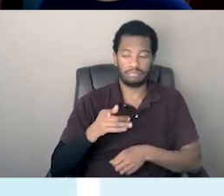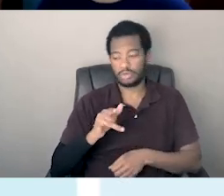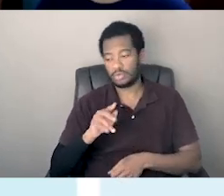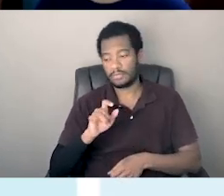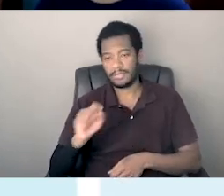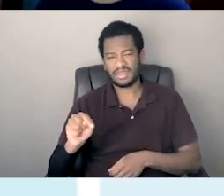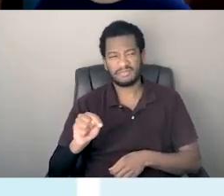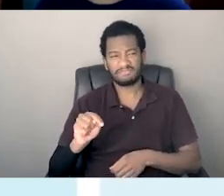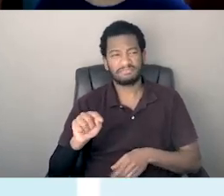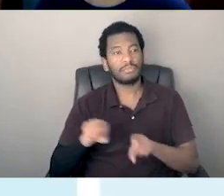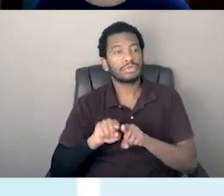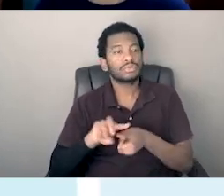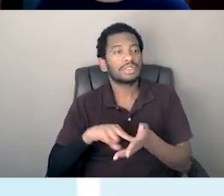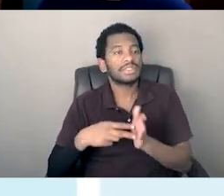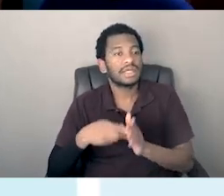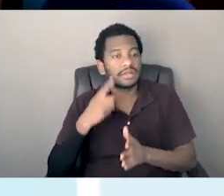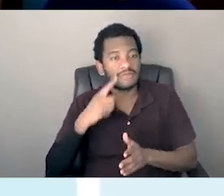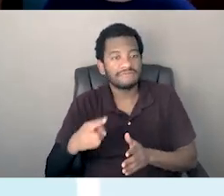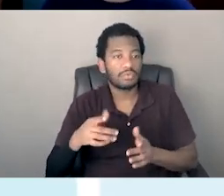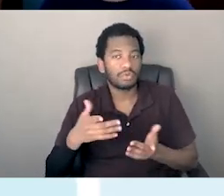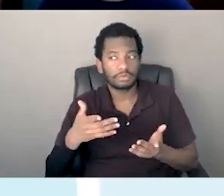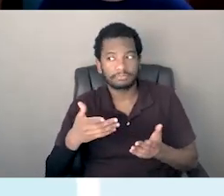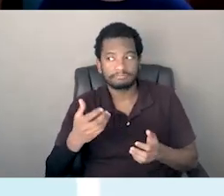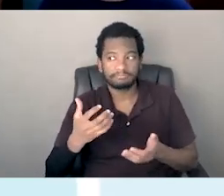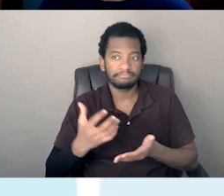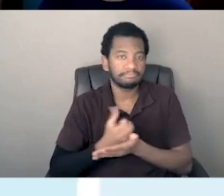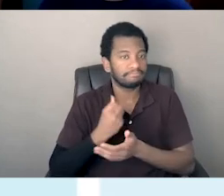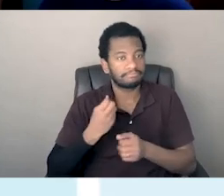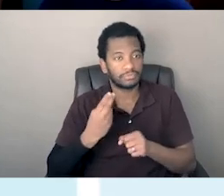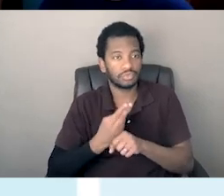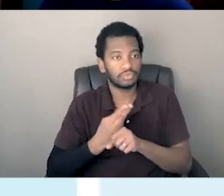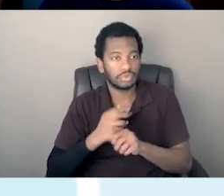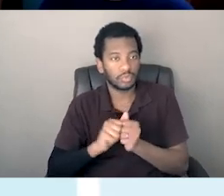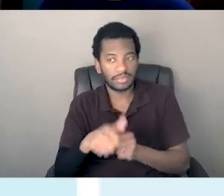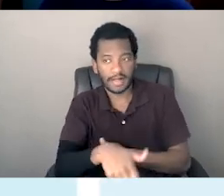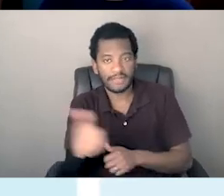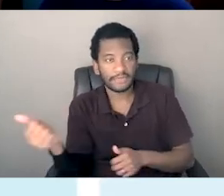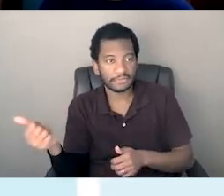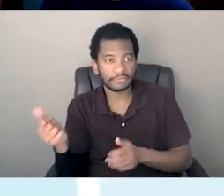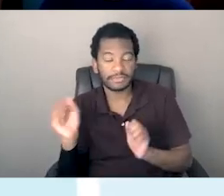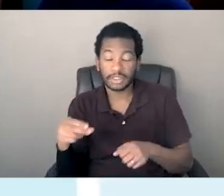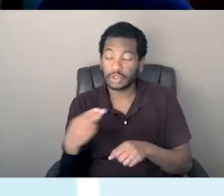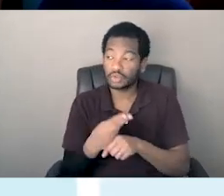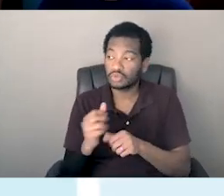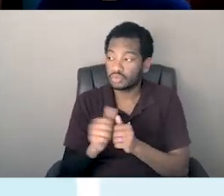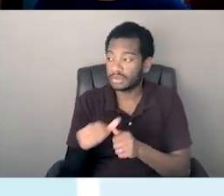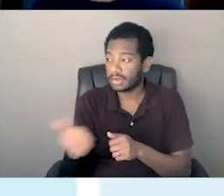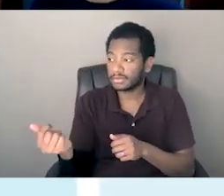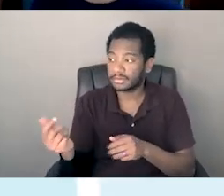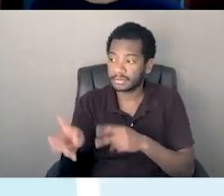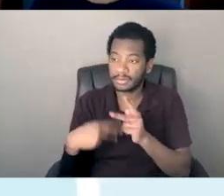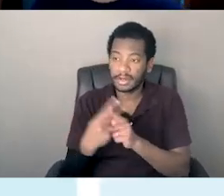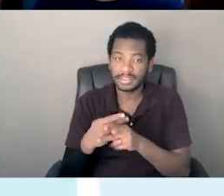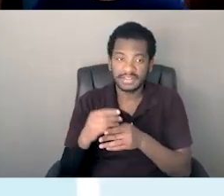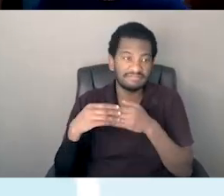what else you use around procurement. Each place has its own context. It can be used with other guidance around equity